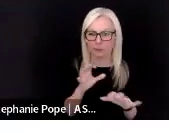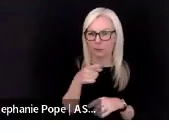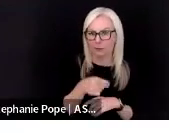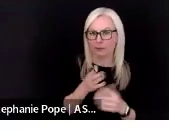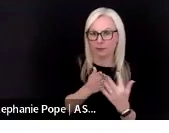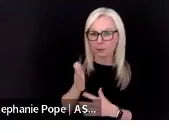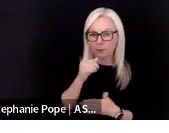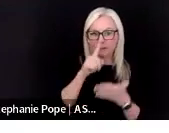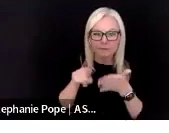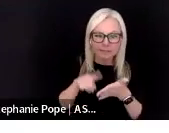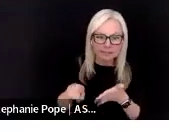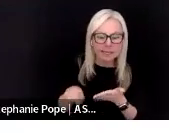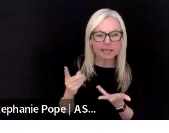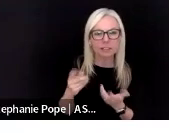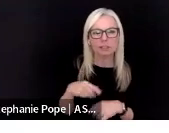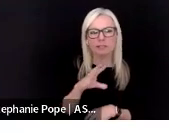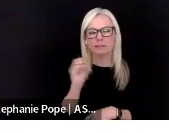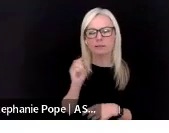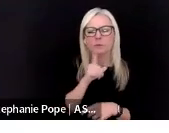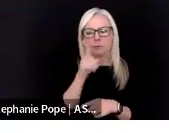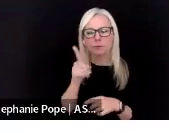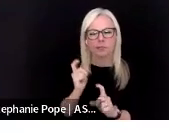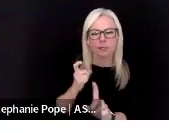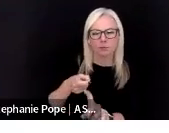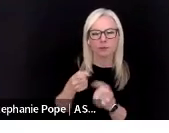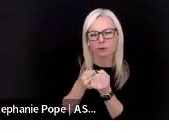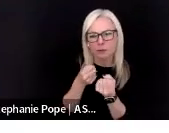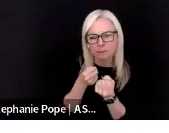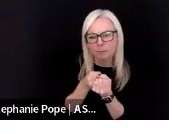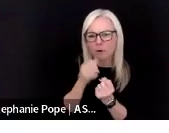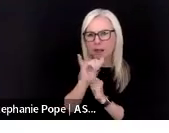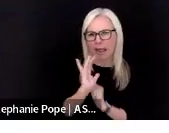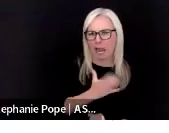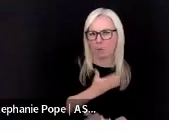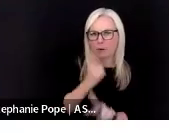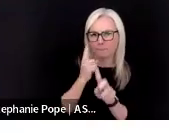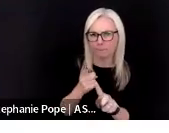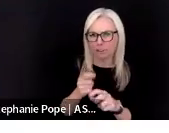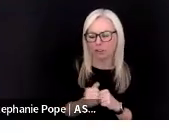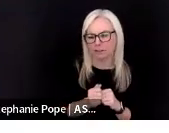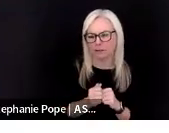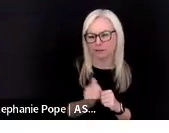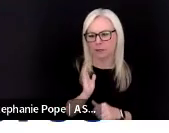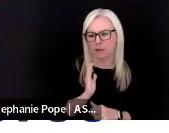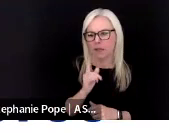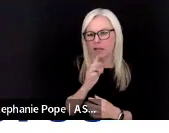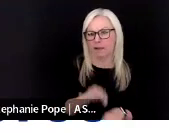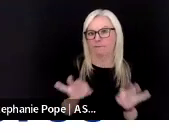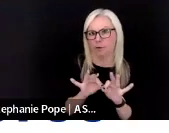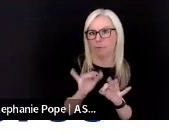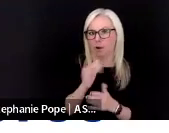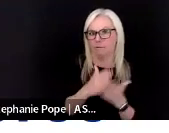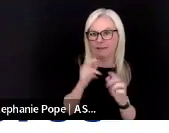other initiatives, which we'll speak about later, that really contribute to supporting this mission. An integral part of this vision